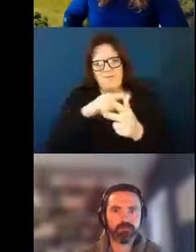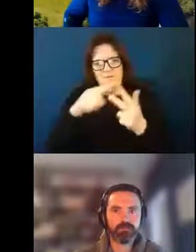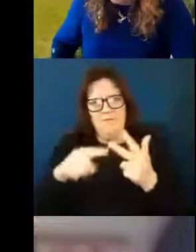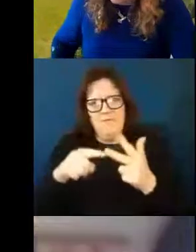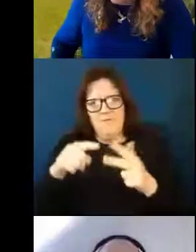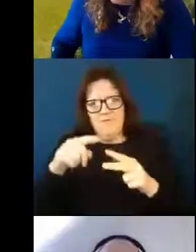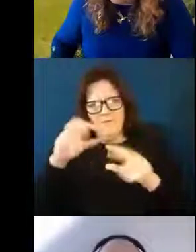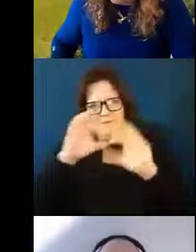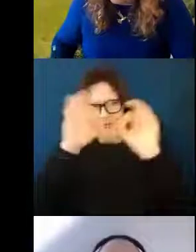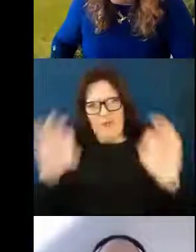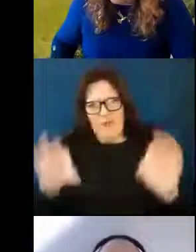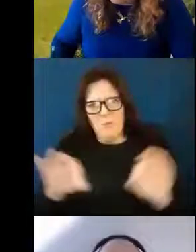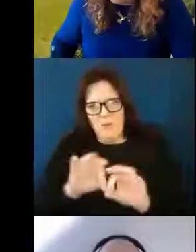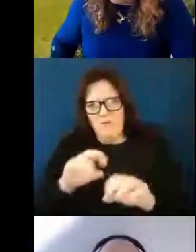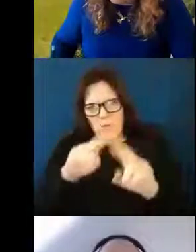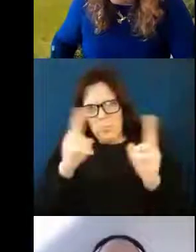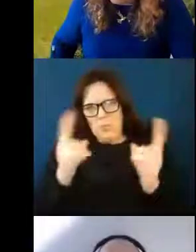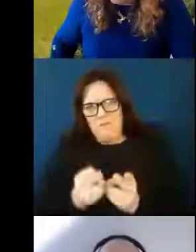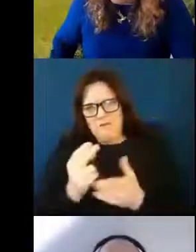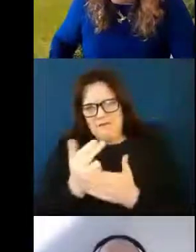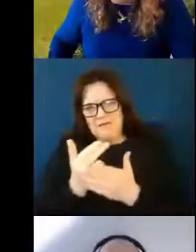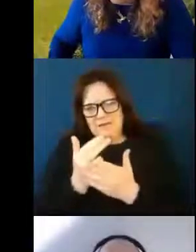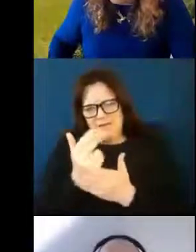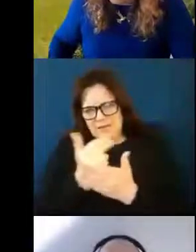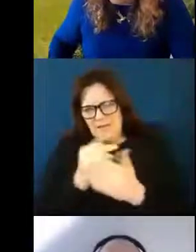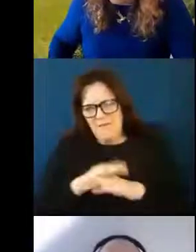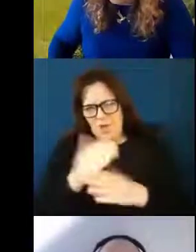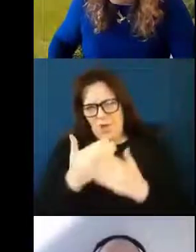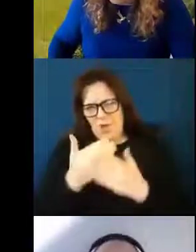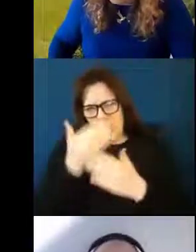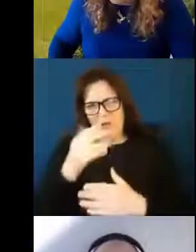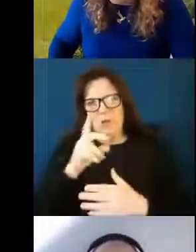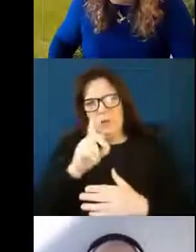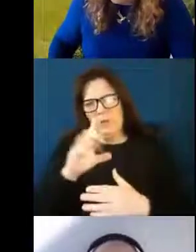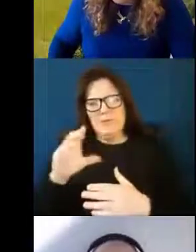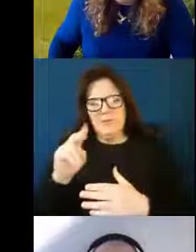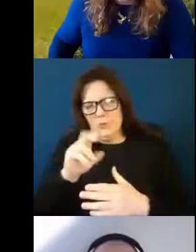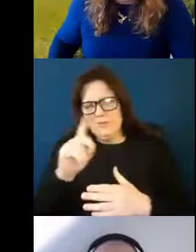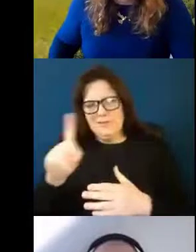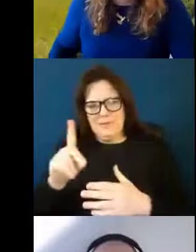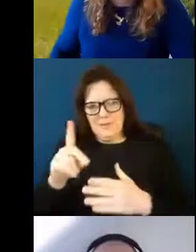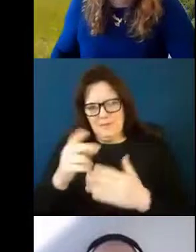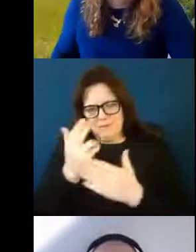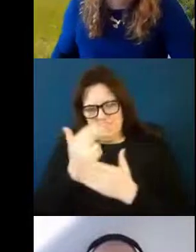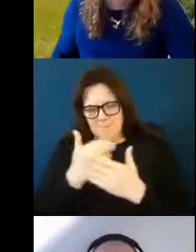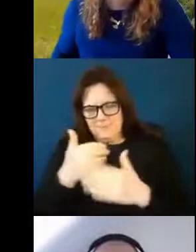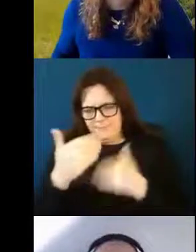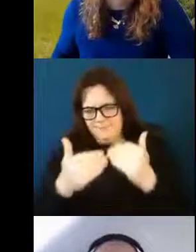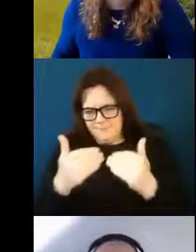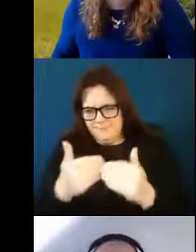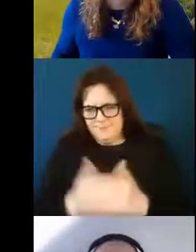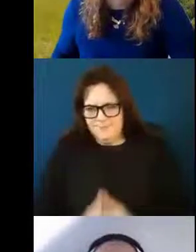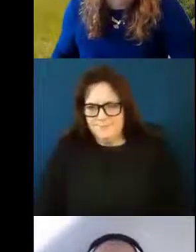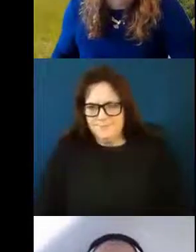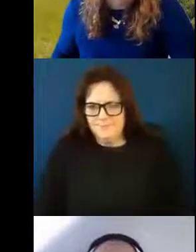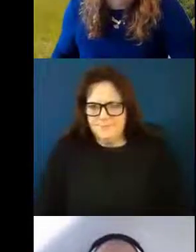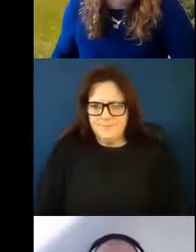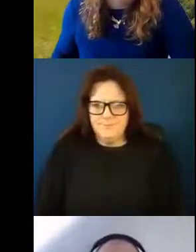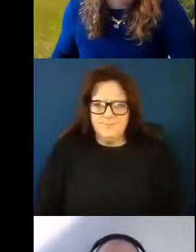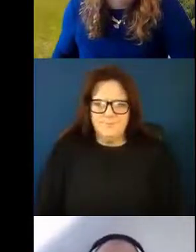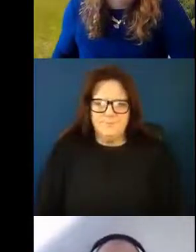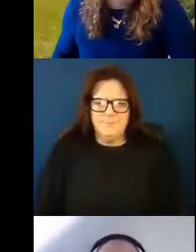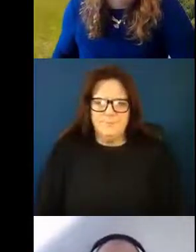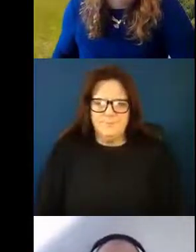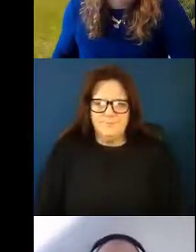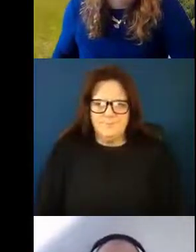the Universal Design for Learning guidelines. And then to extend and think about the network of colleagues engaged with